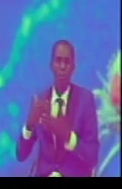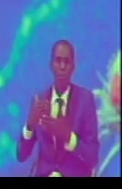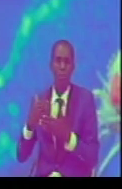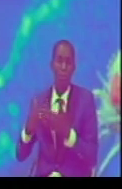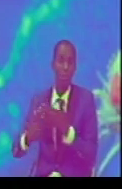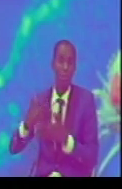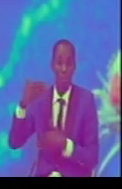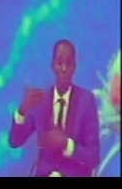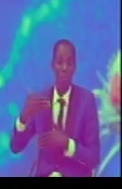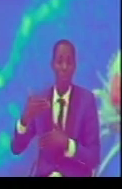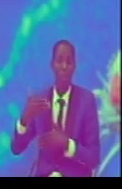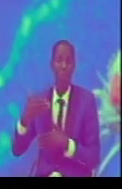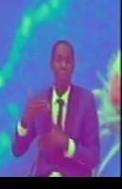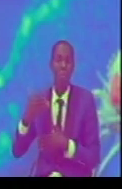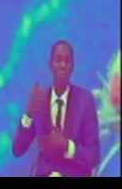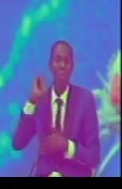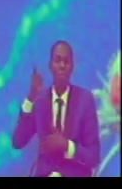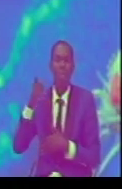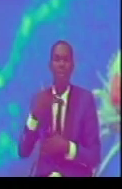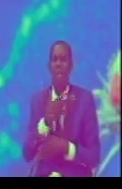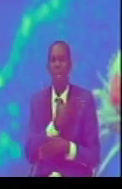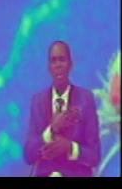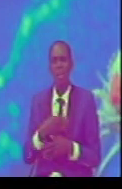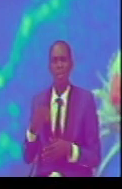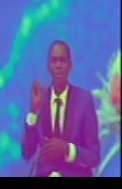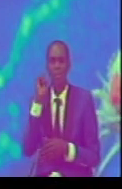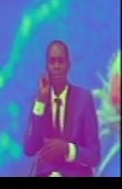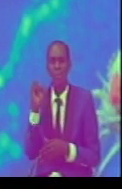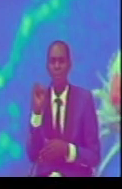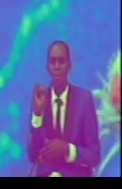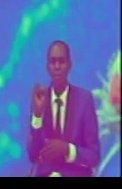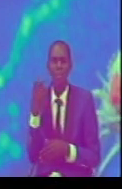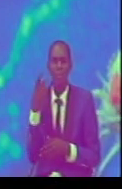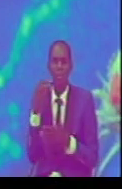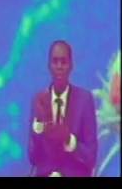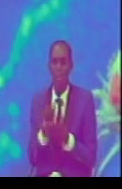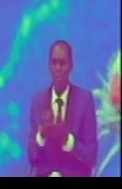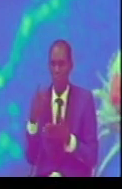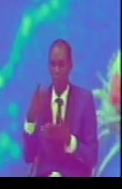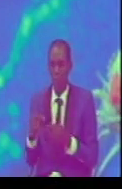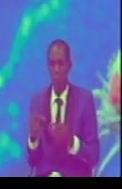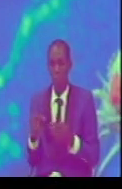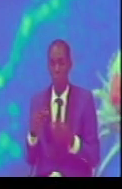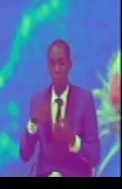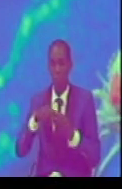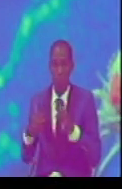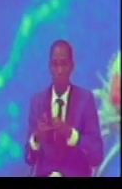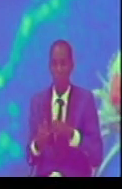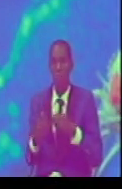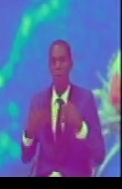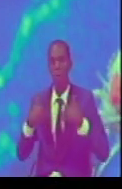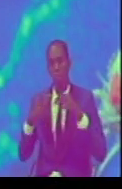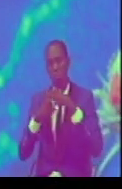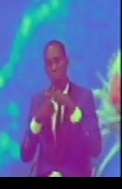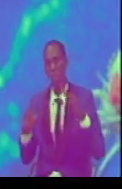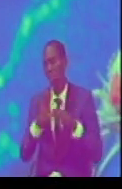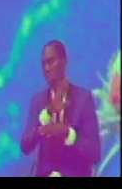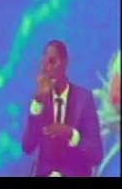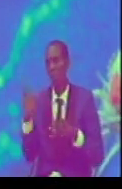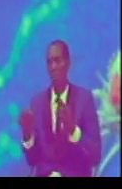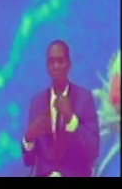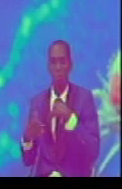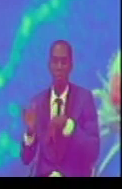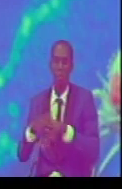I was more hungry till around 8 before I eat food. And I thank God the ulcer did not occur up to